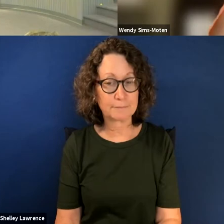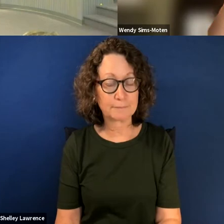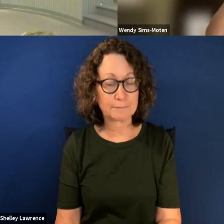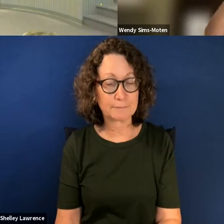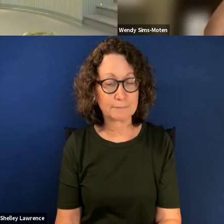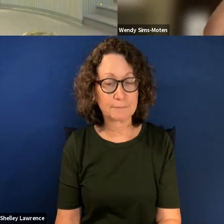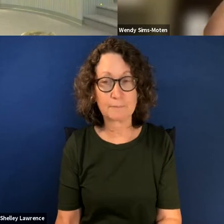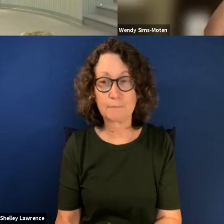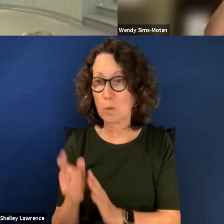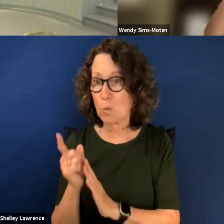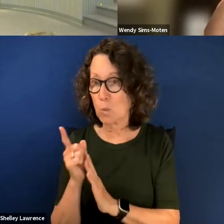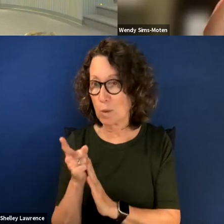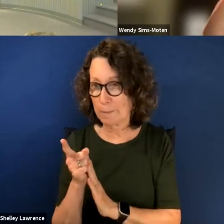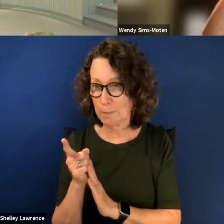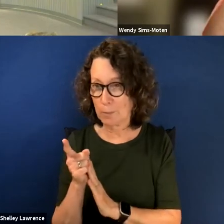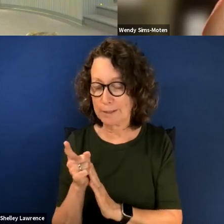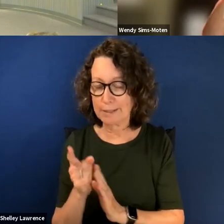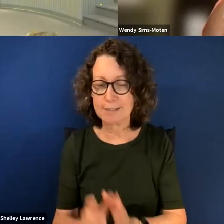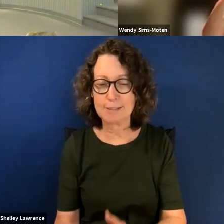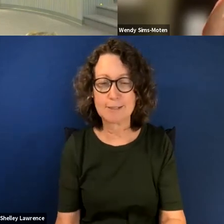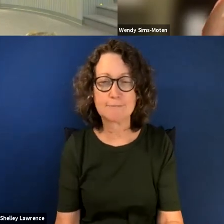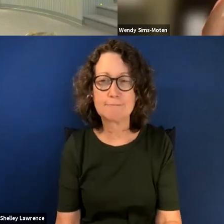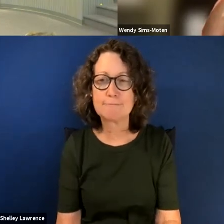One moment.